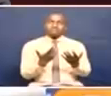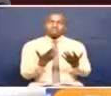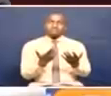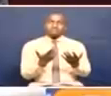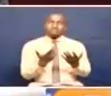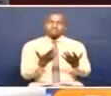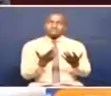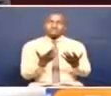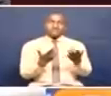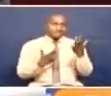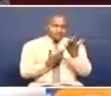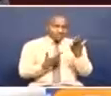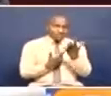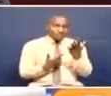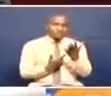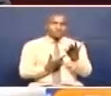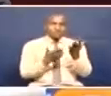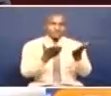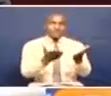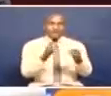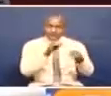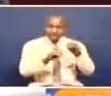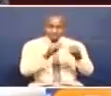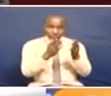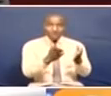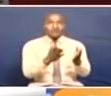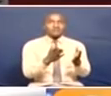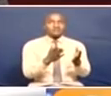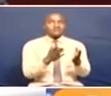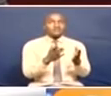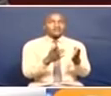You know, we have technology. We have an election where now we go in and